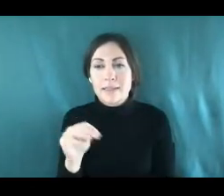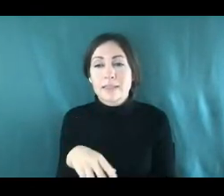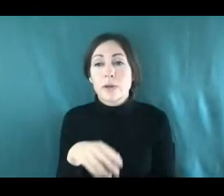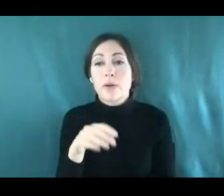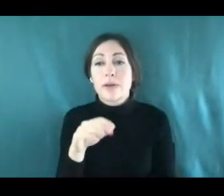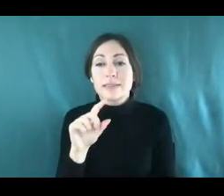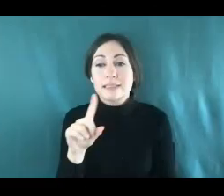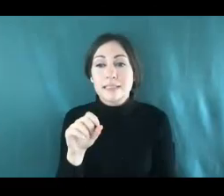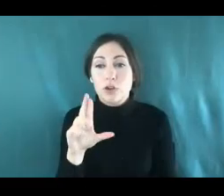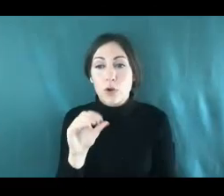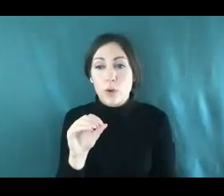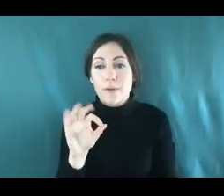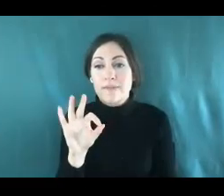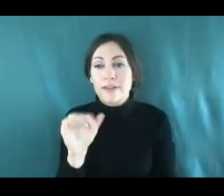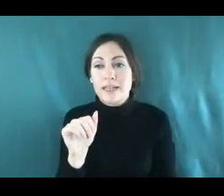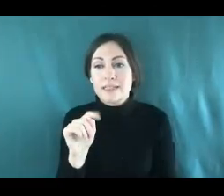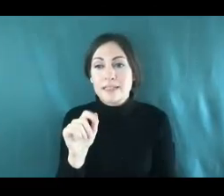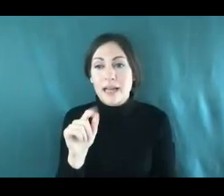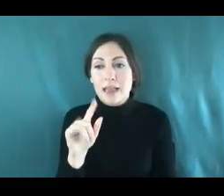ZeroFataliesNV.com. So it's